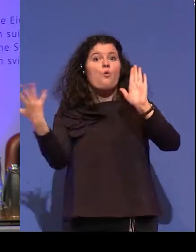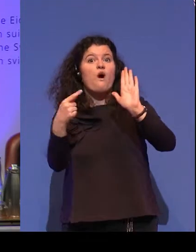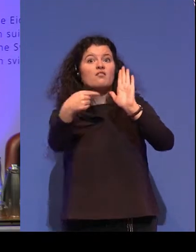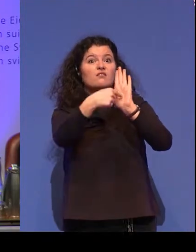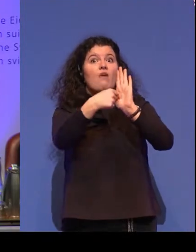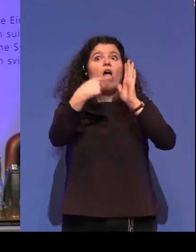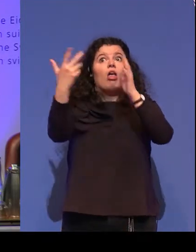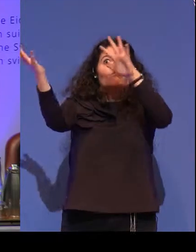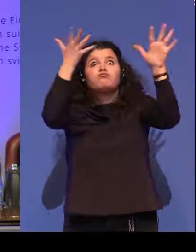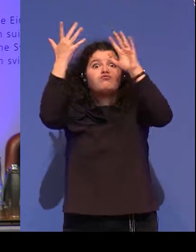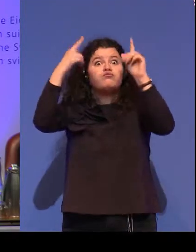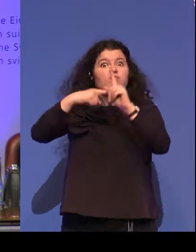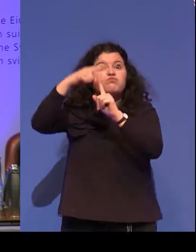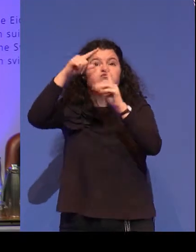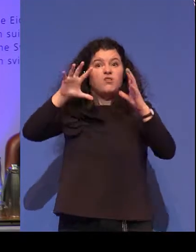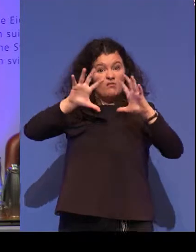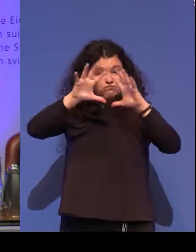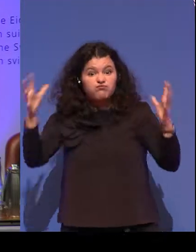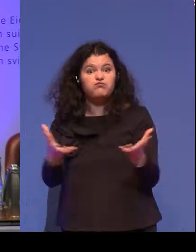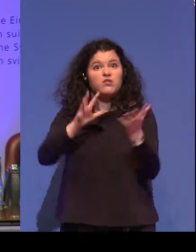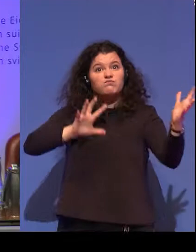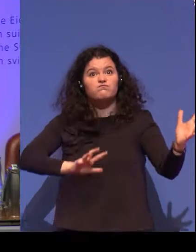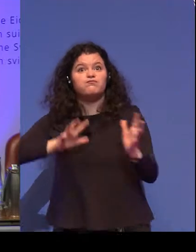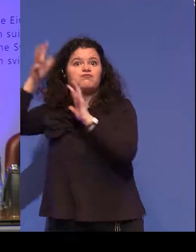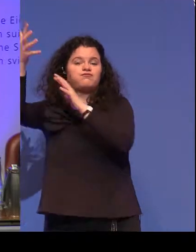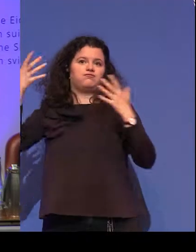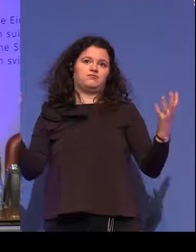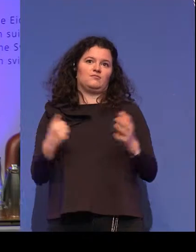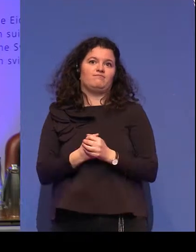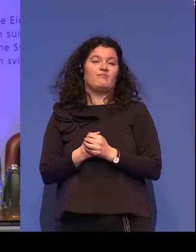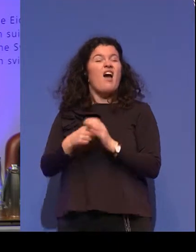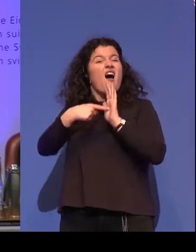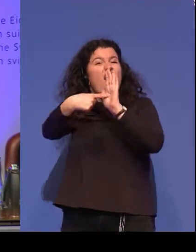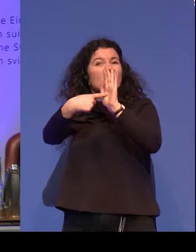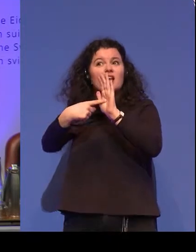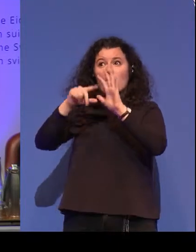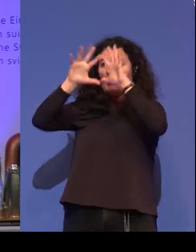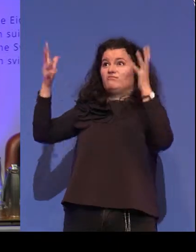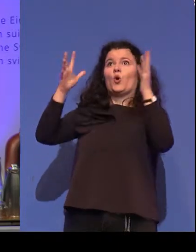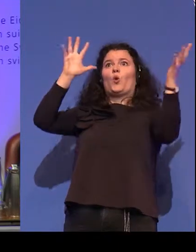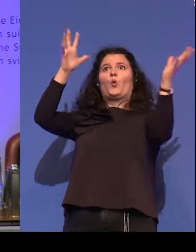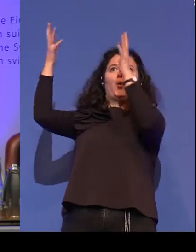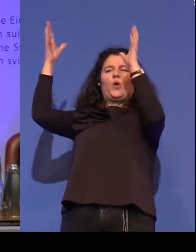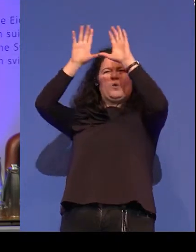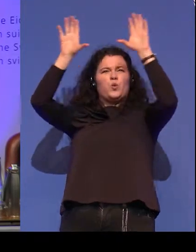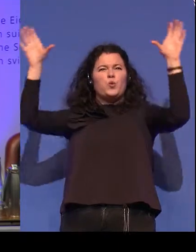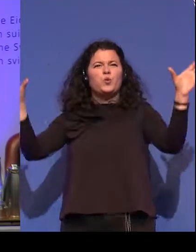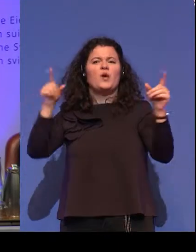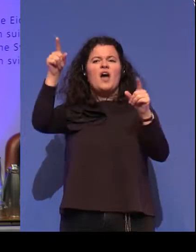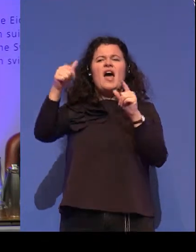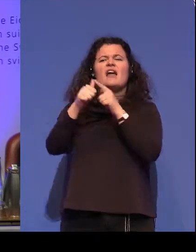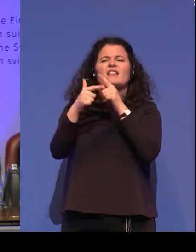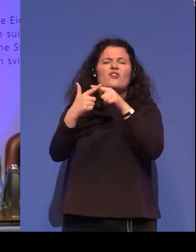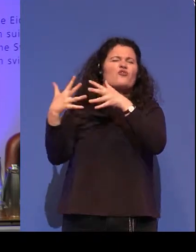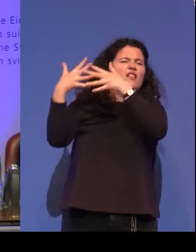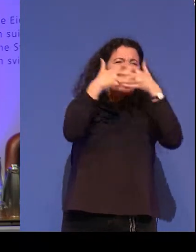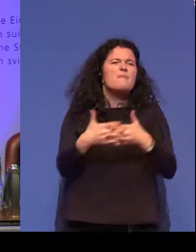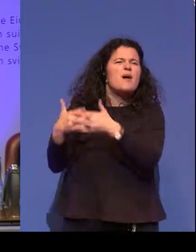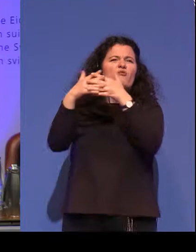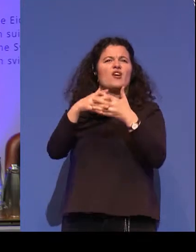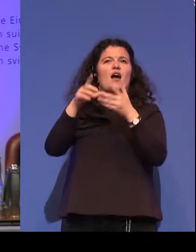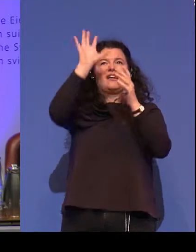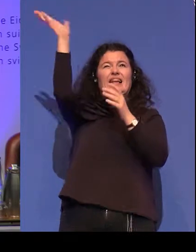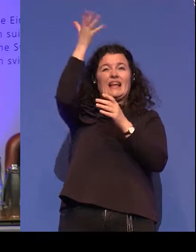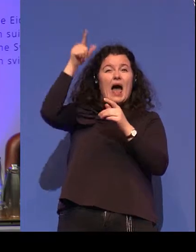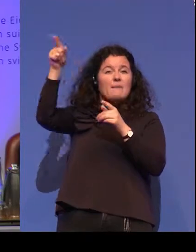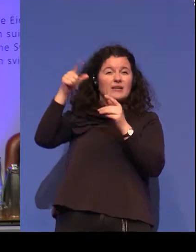planet. The IPCC report he referred to, the US climate assessment, the Stockholm Resilience Center report on tipping points, the